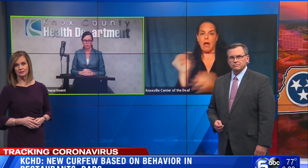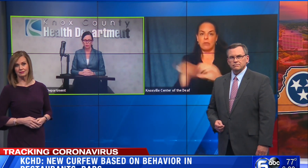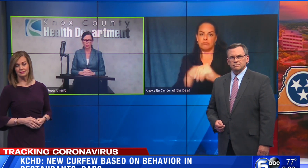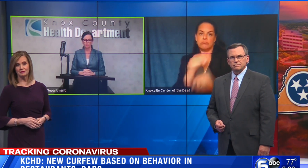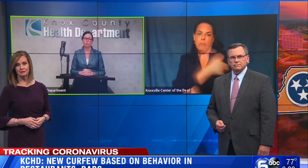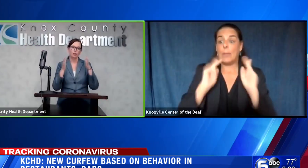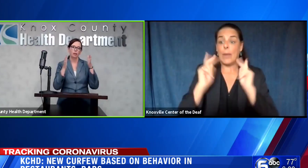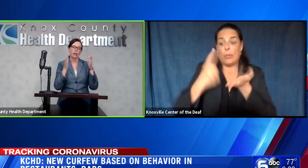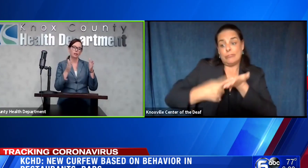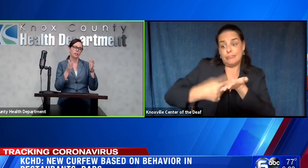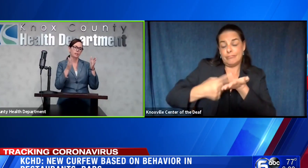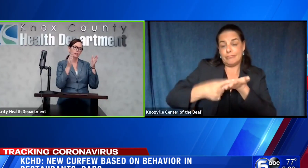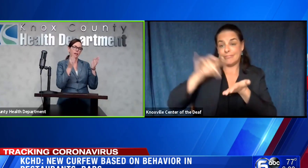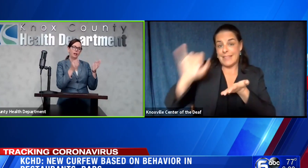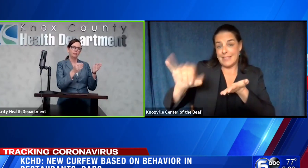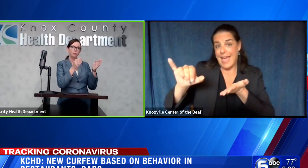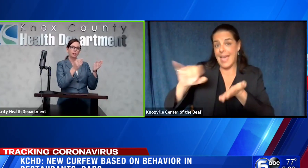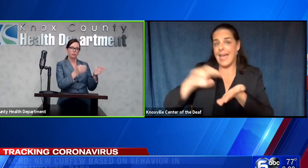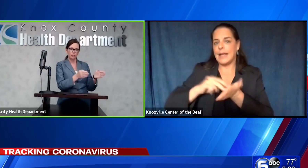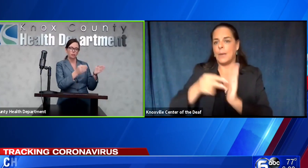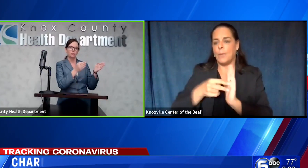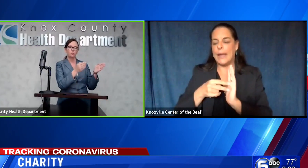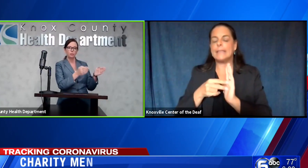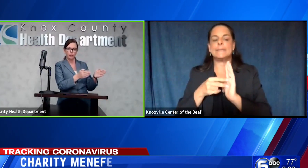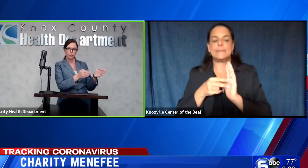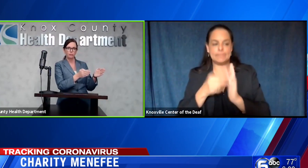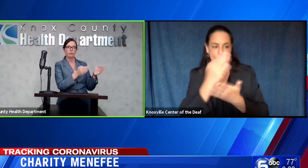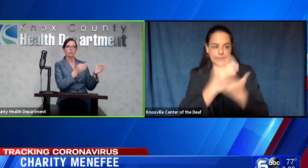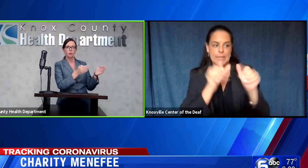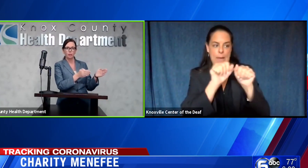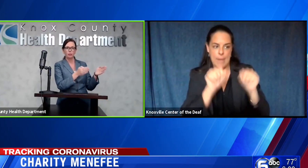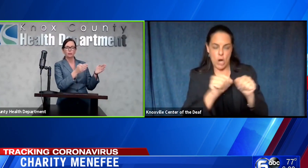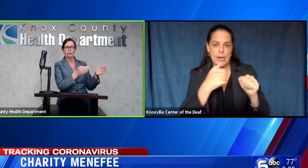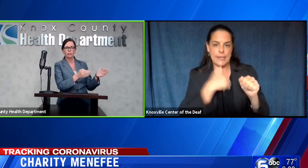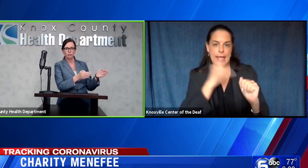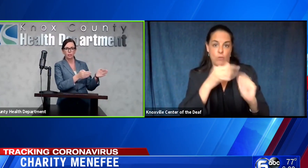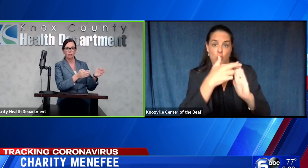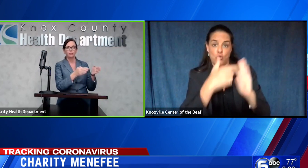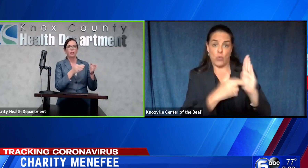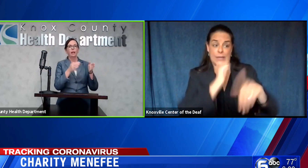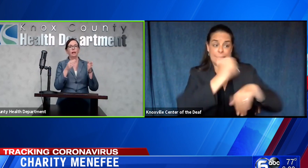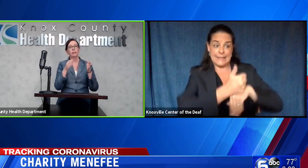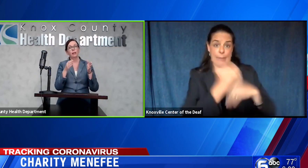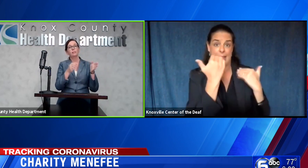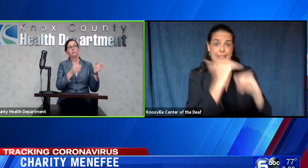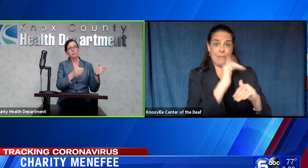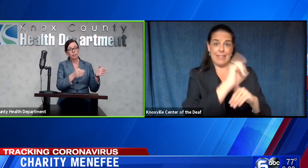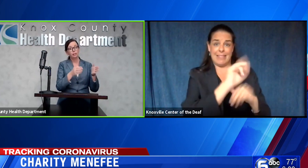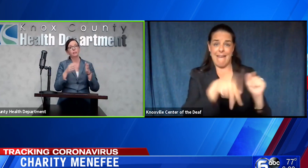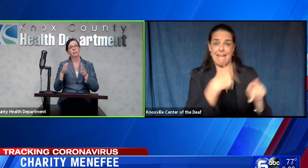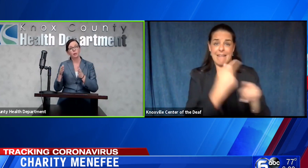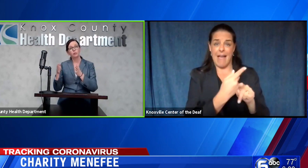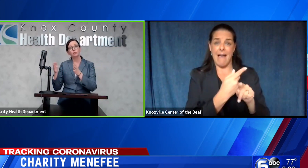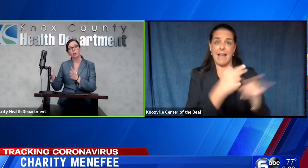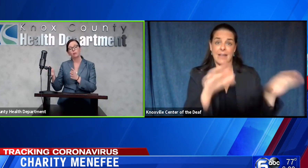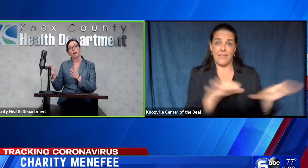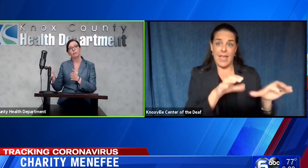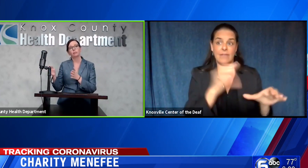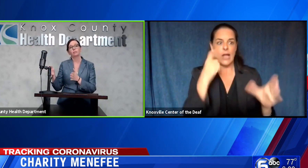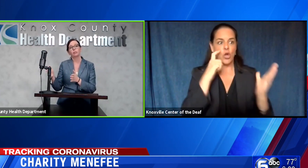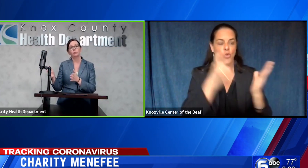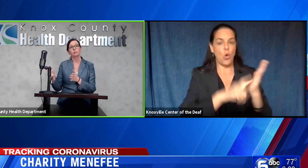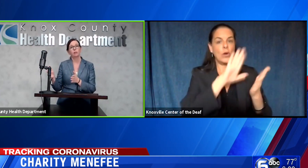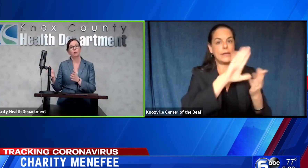move. There are areas that have the regulations in place that limit those activities, and they have seen their numbers